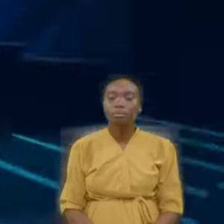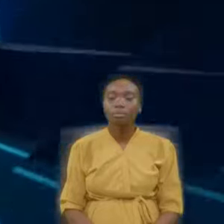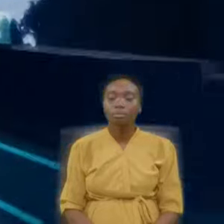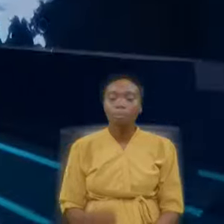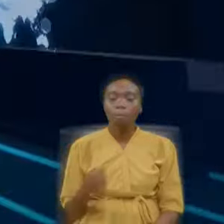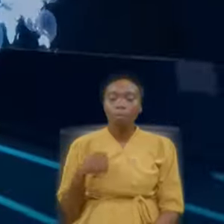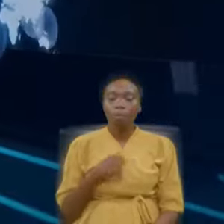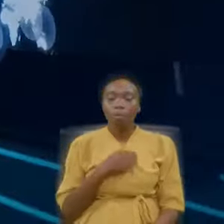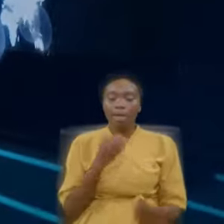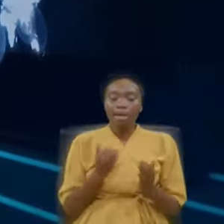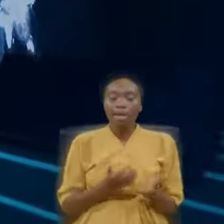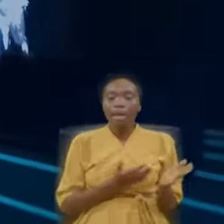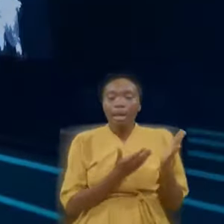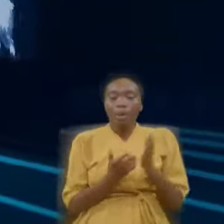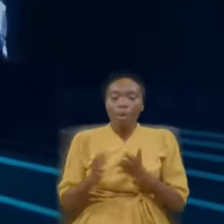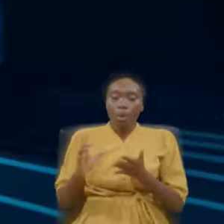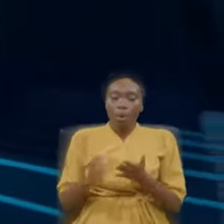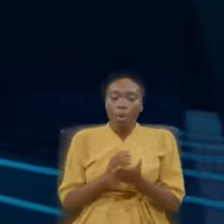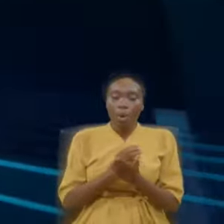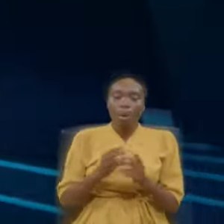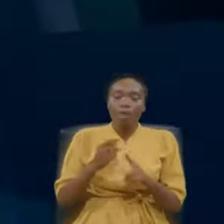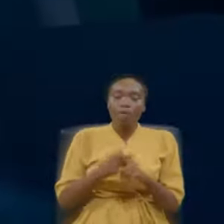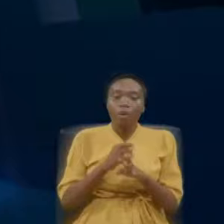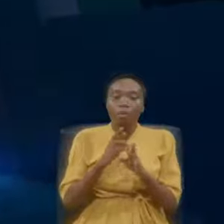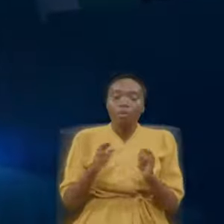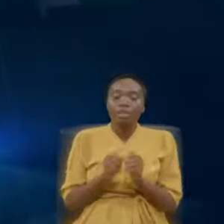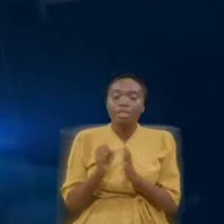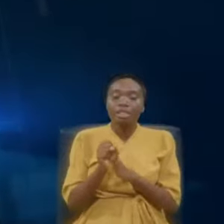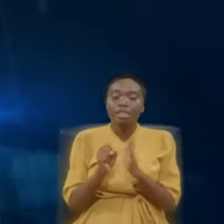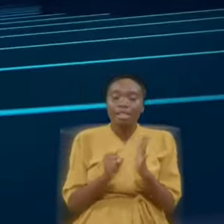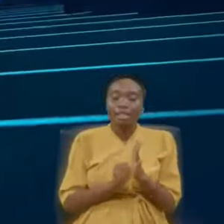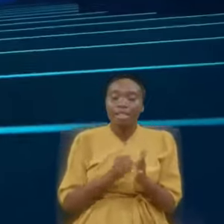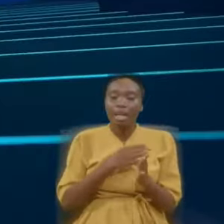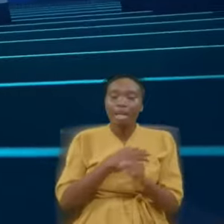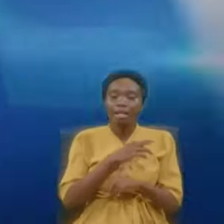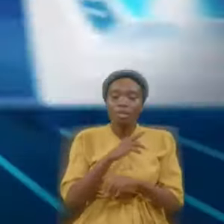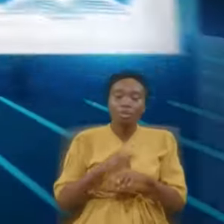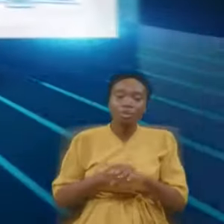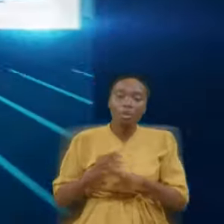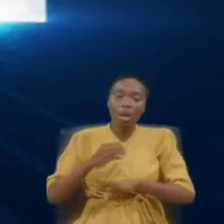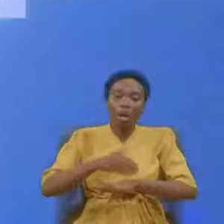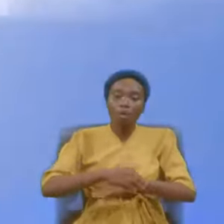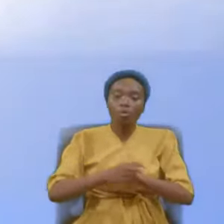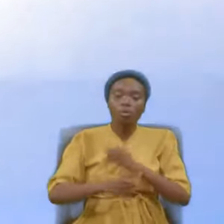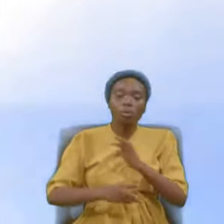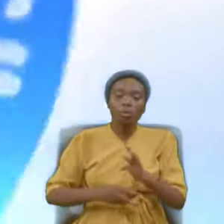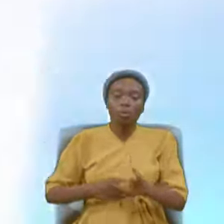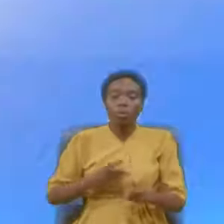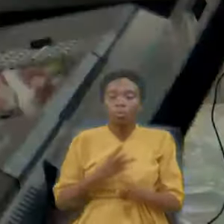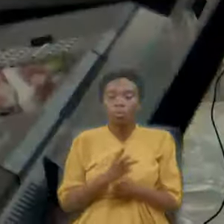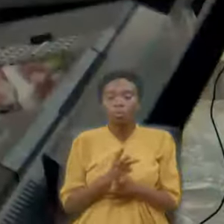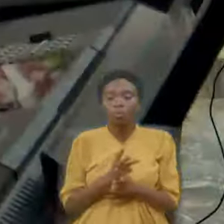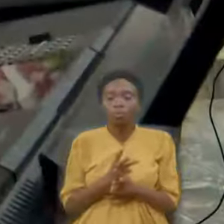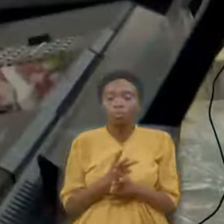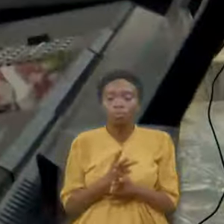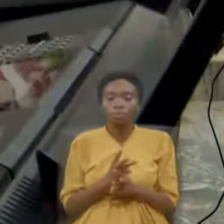We now bring you choir ministrations from regions, states, and nations across the world.